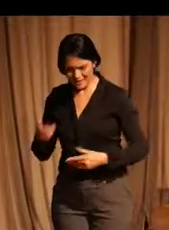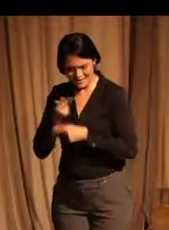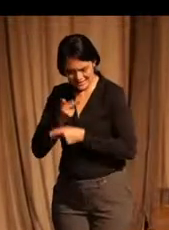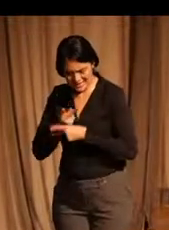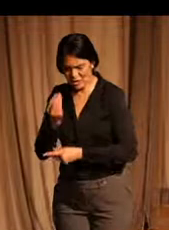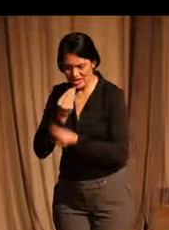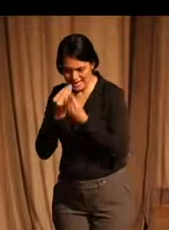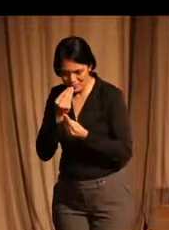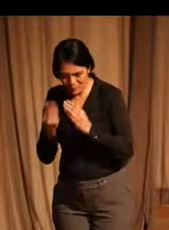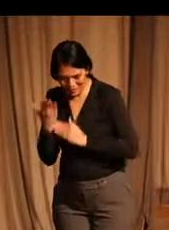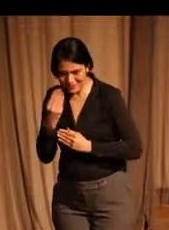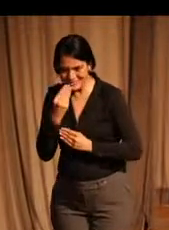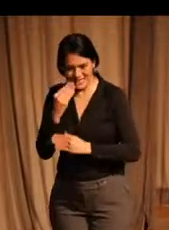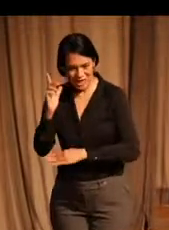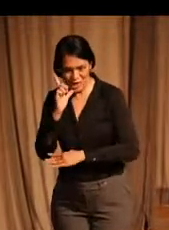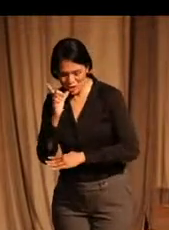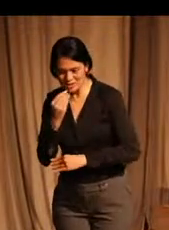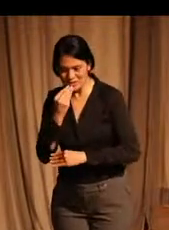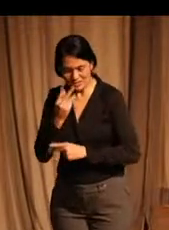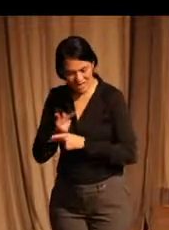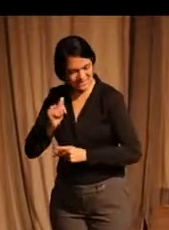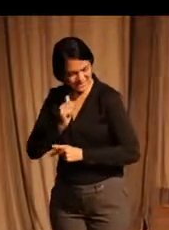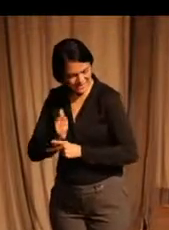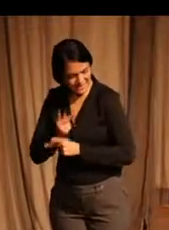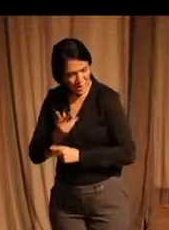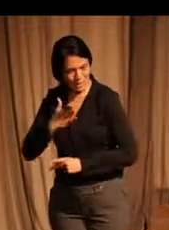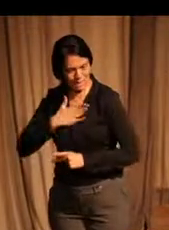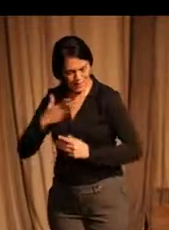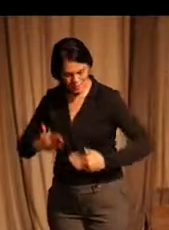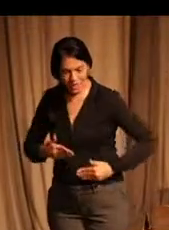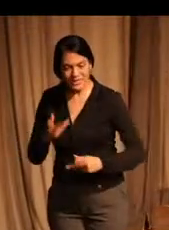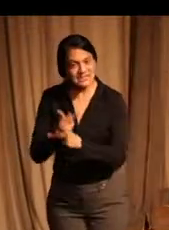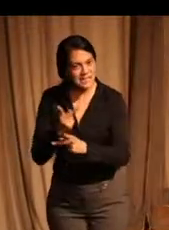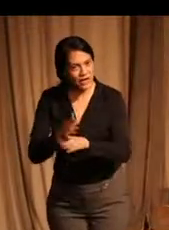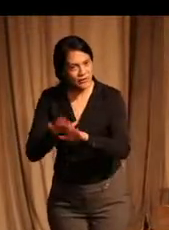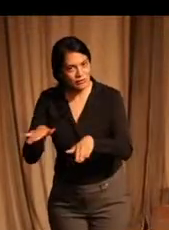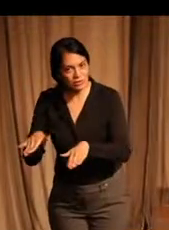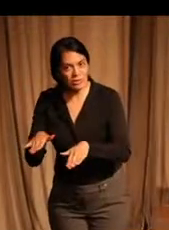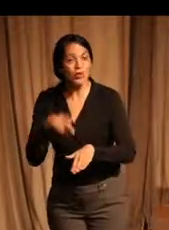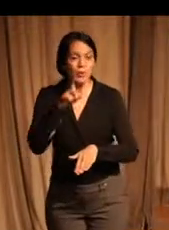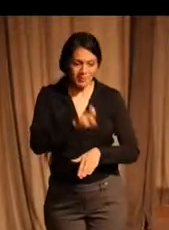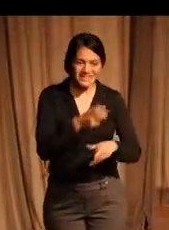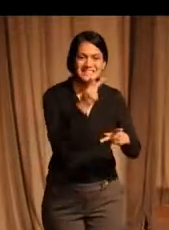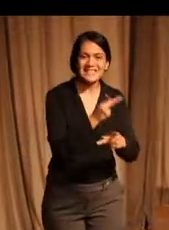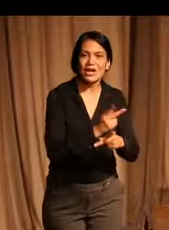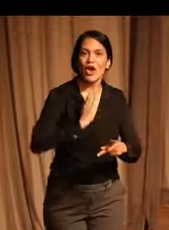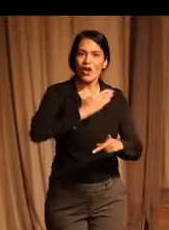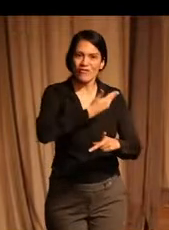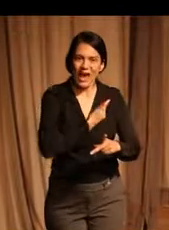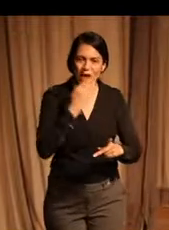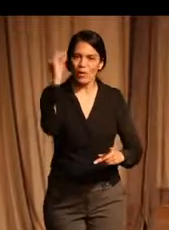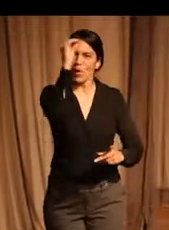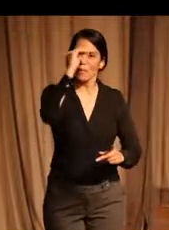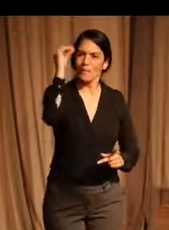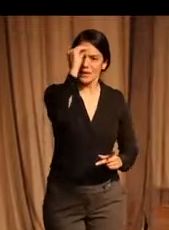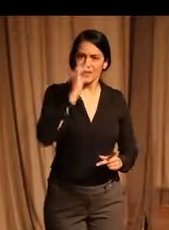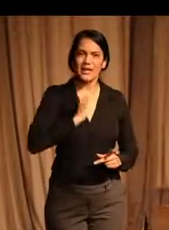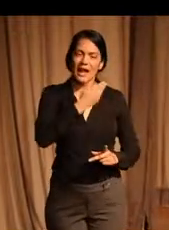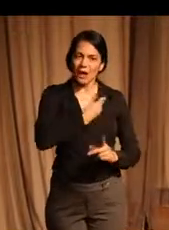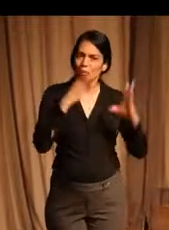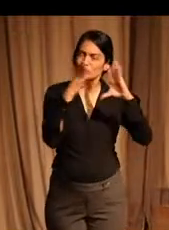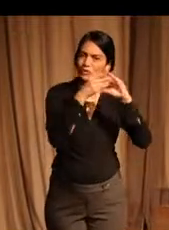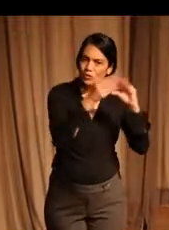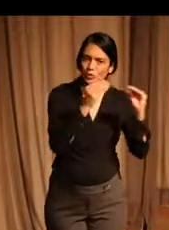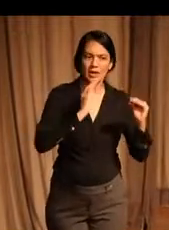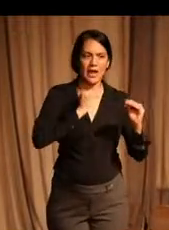Like, how can we take from that and continue that? Because I think it's super important that we tell our stories and that